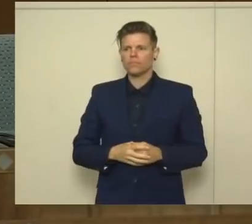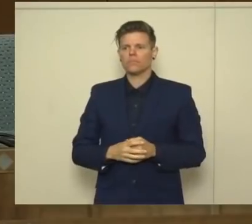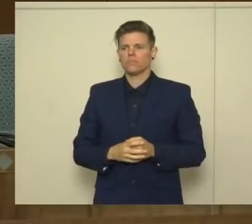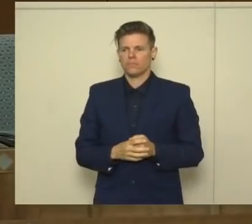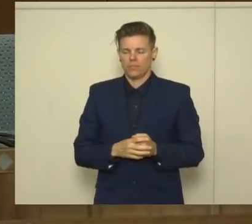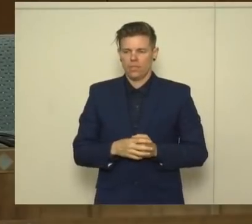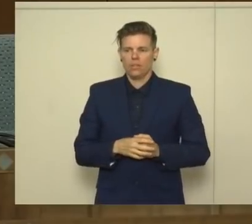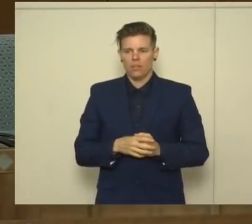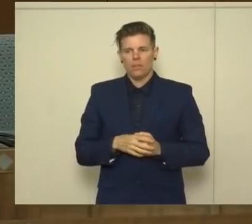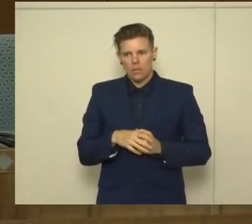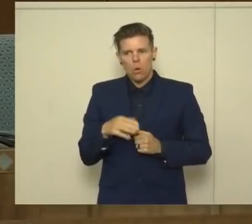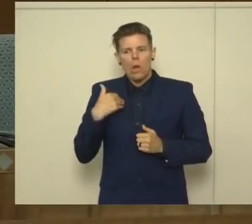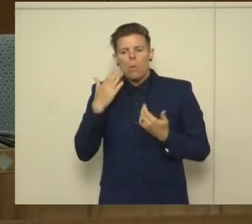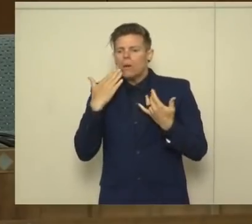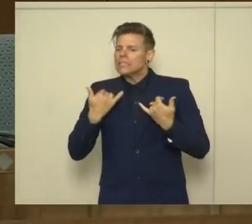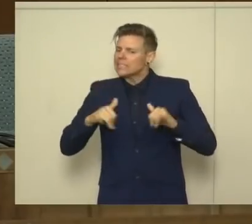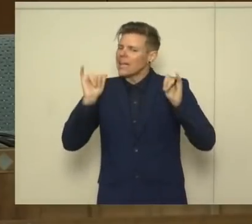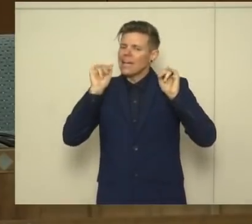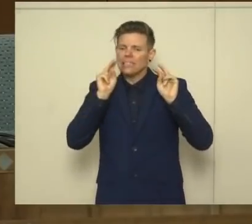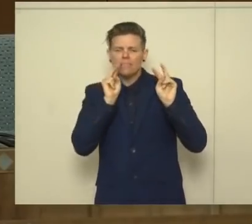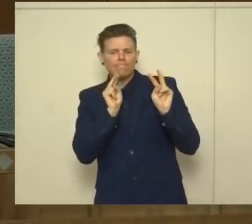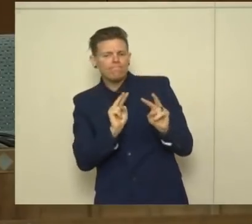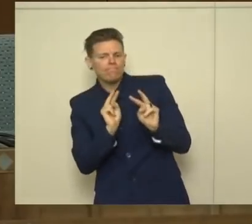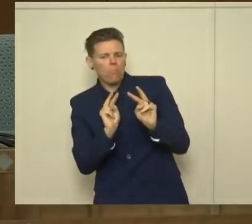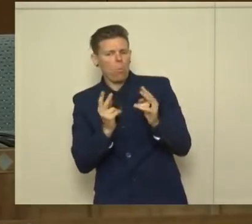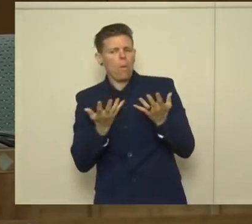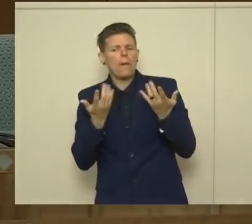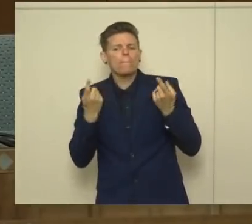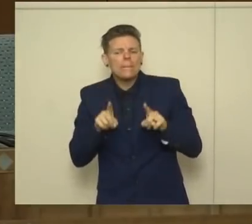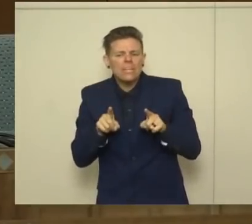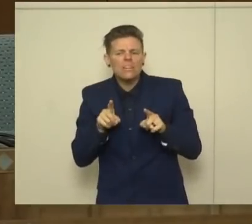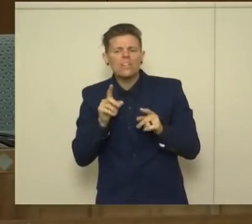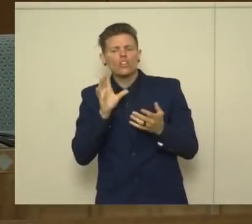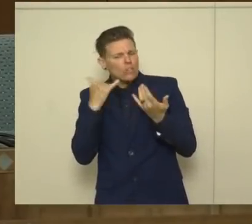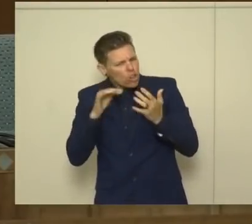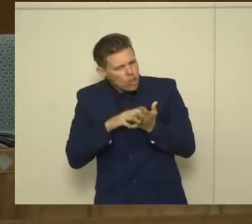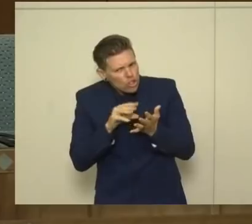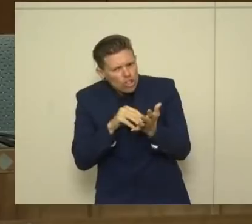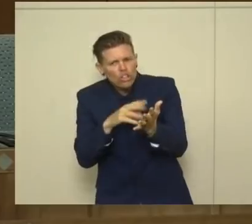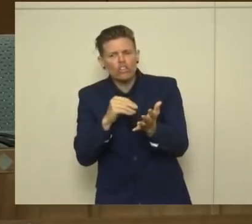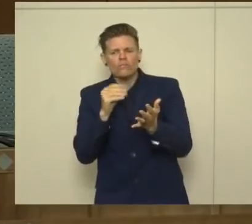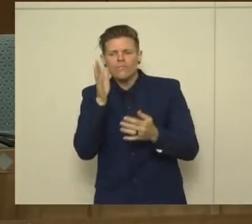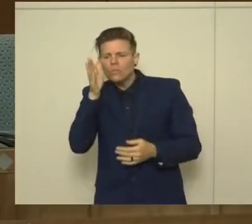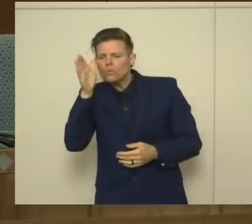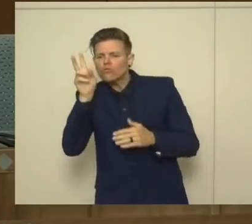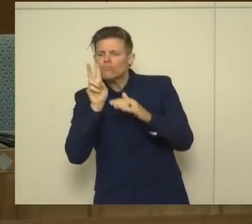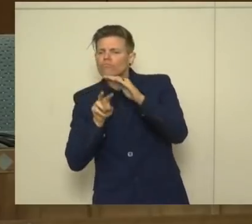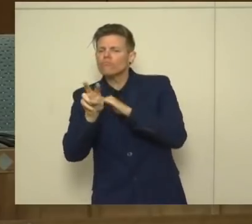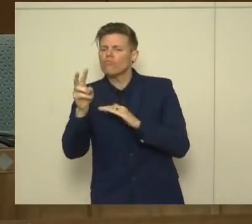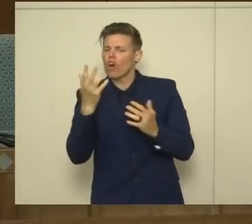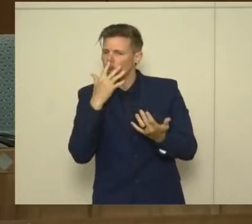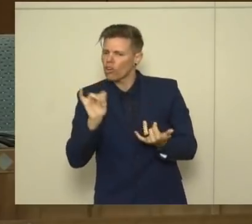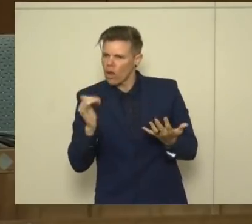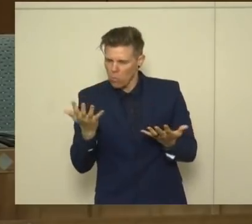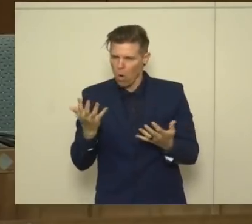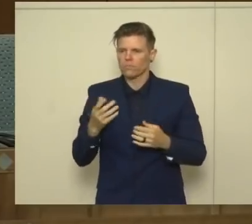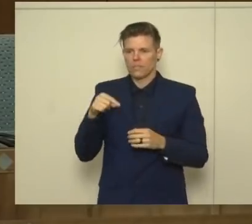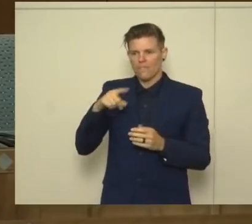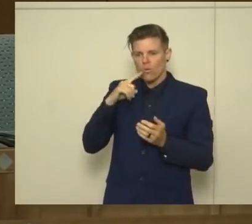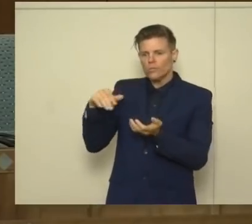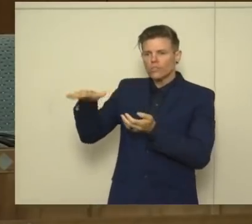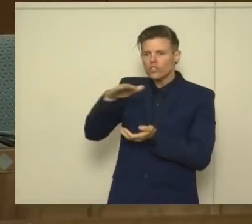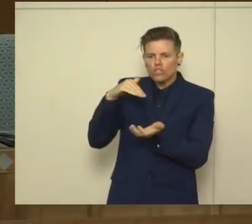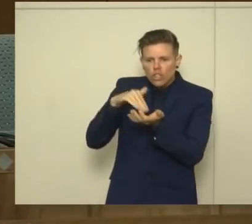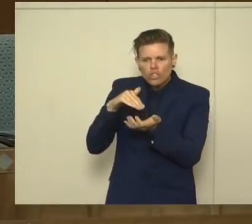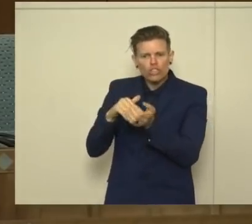more as time goes on, and I think it's up to state government and our provider community to communicate